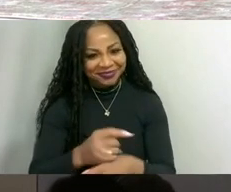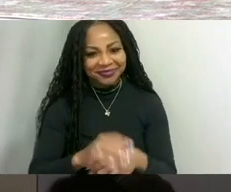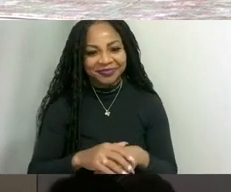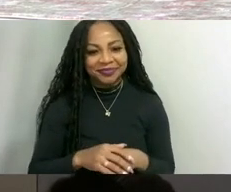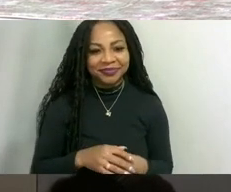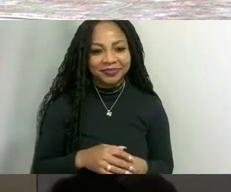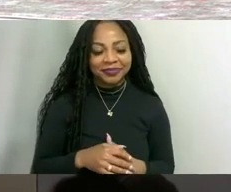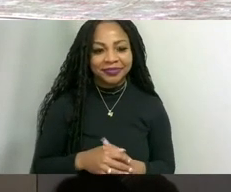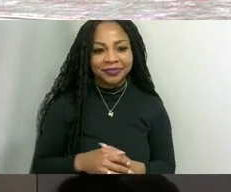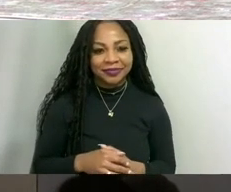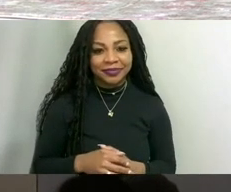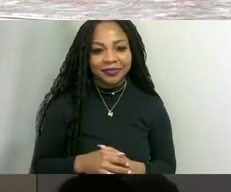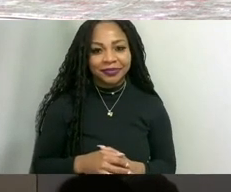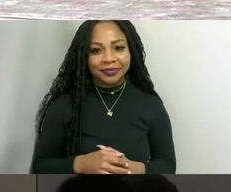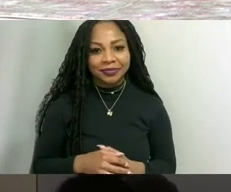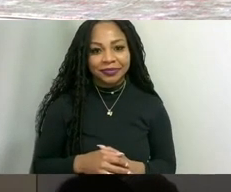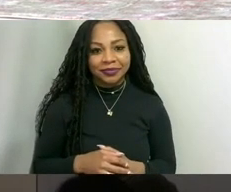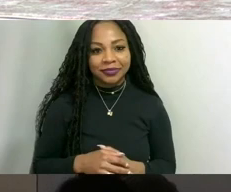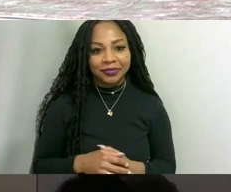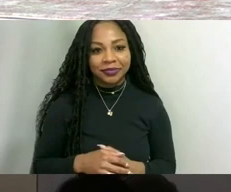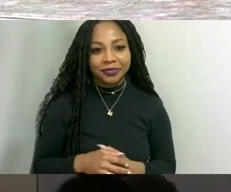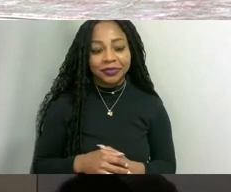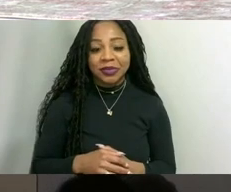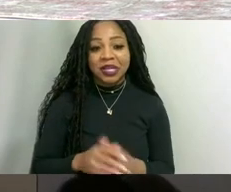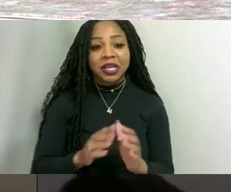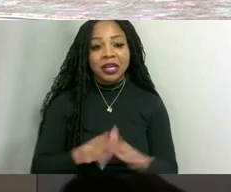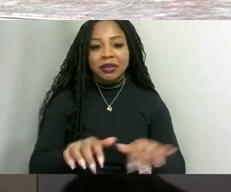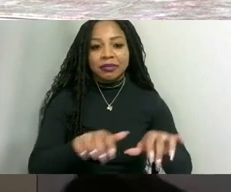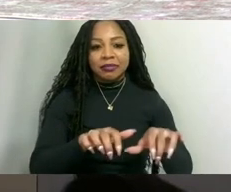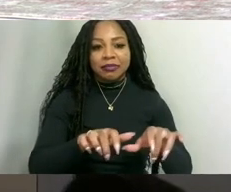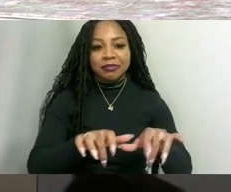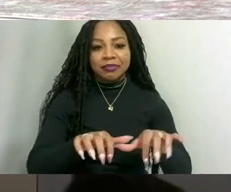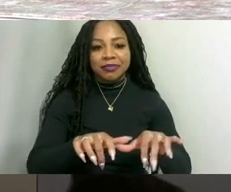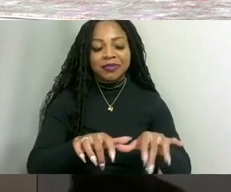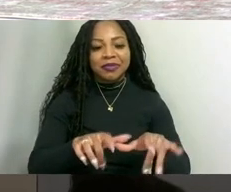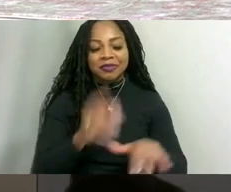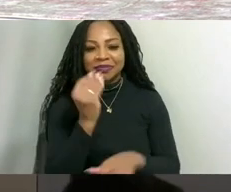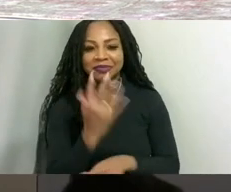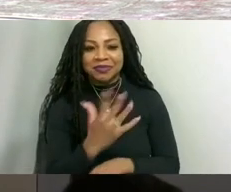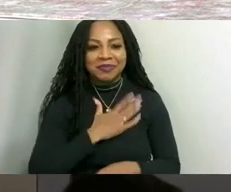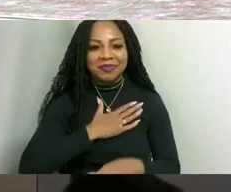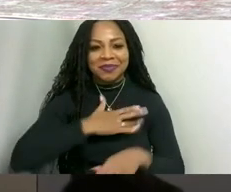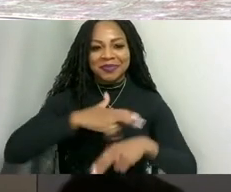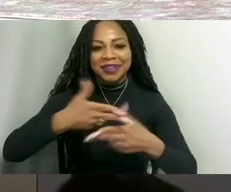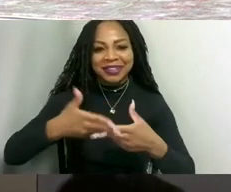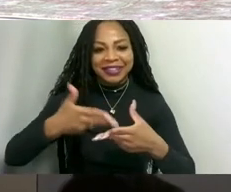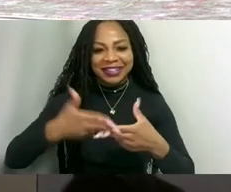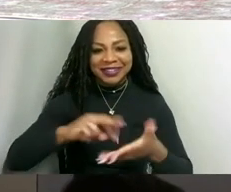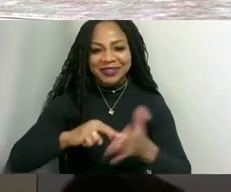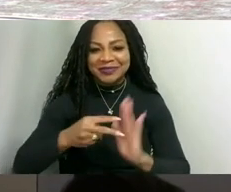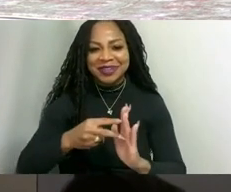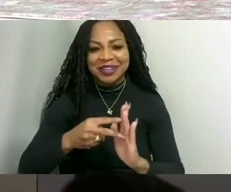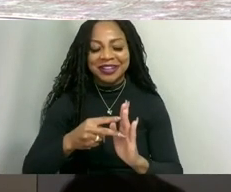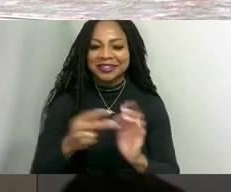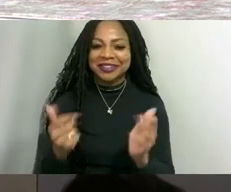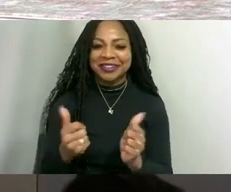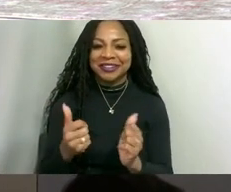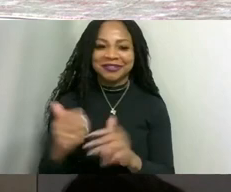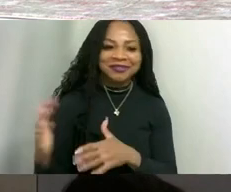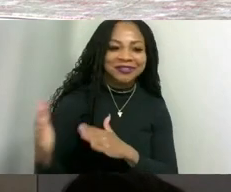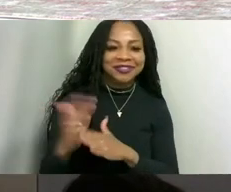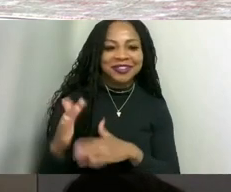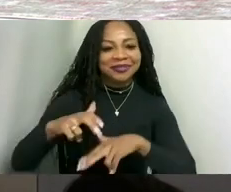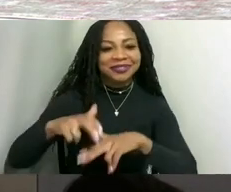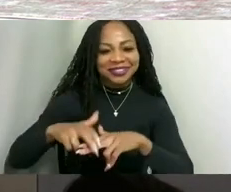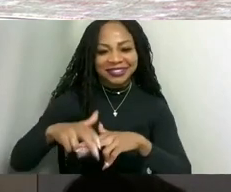NFB.ca. Mm-hmm. You mention my name and you get a good seat. Mm-hmm. It's really wonderful.